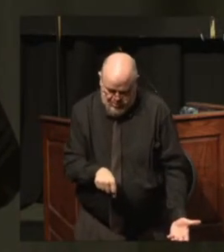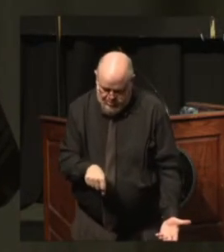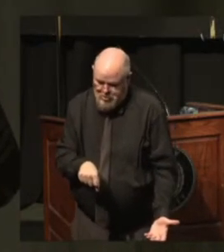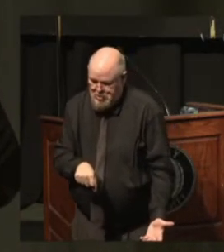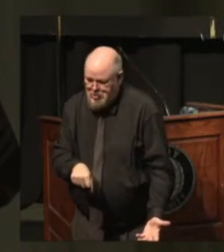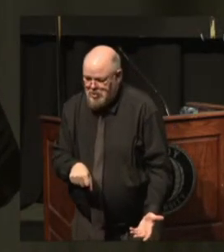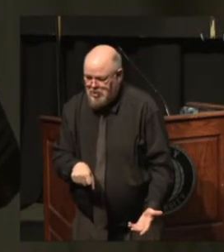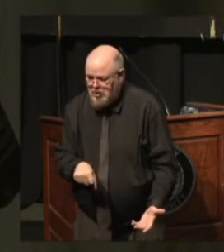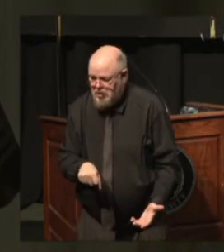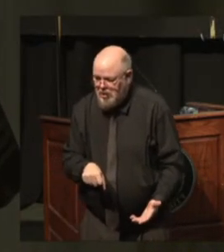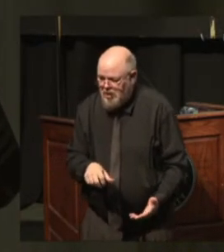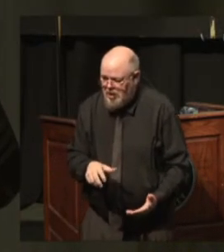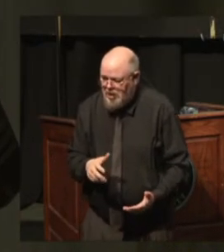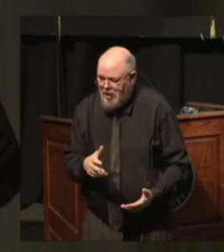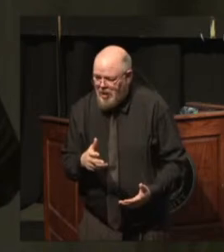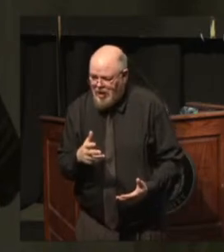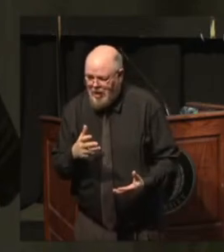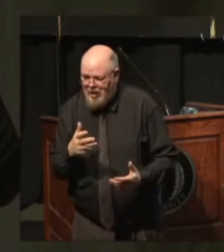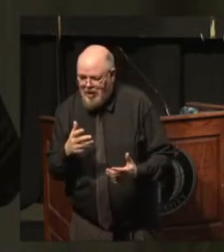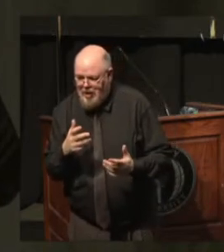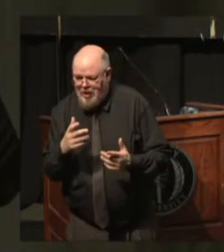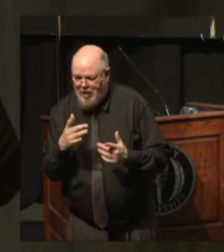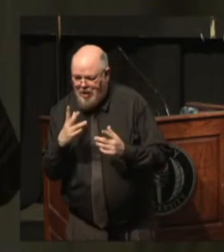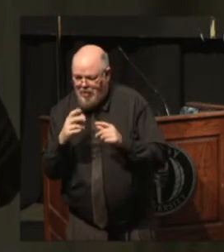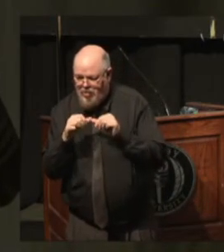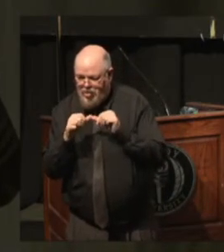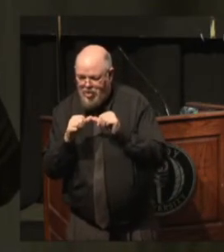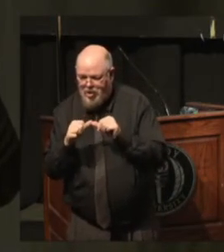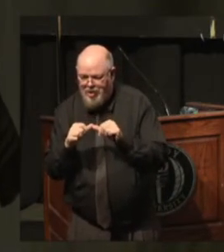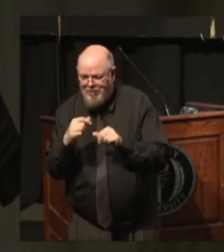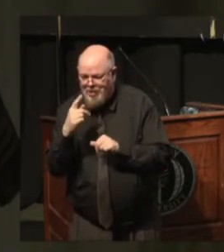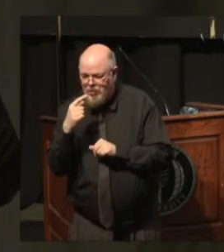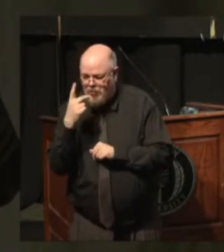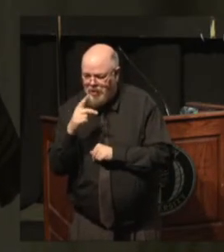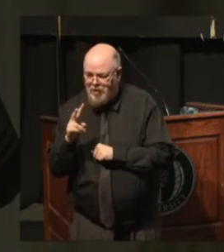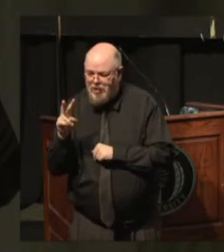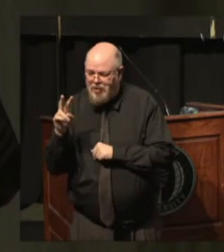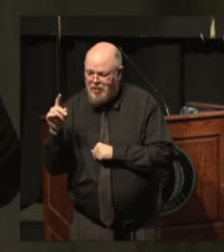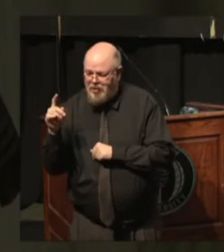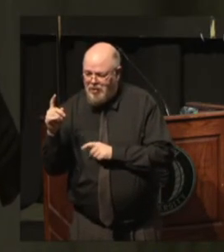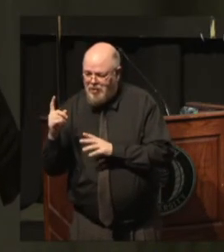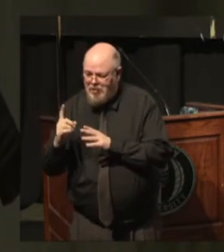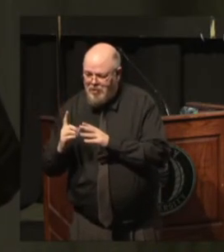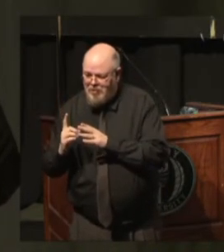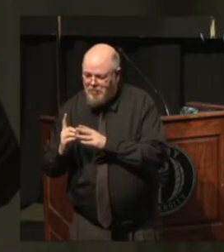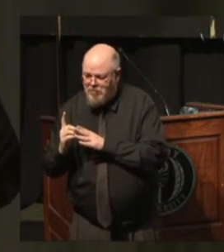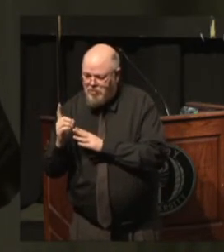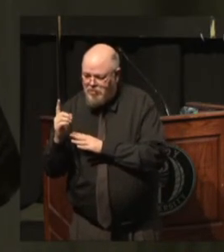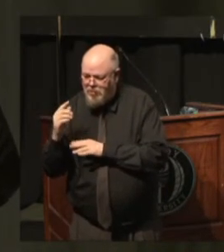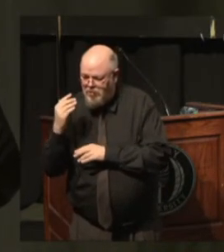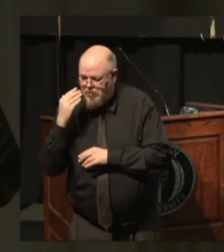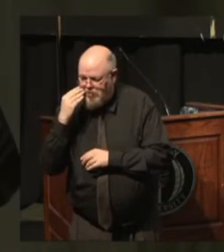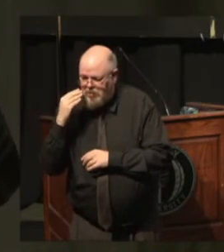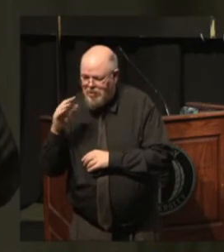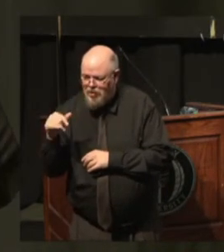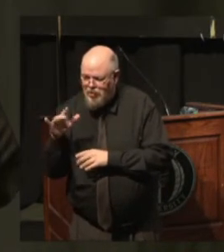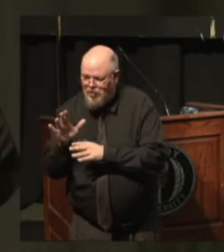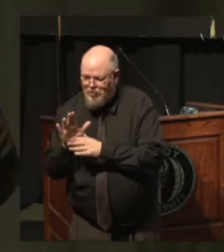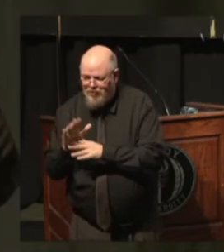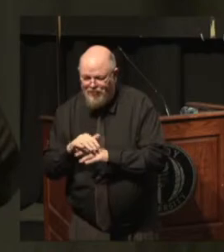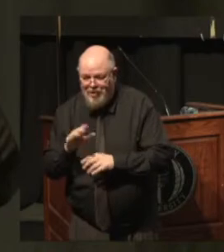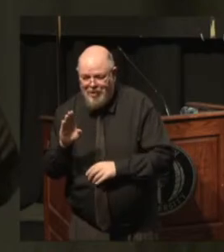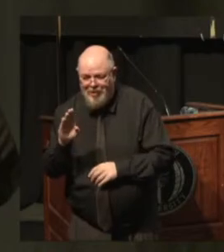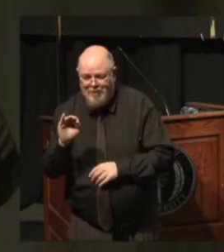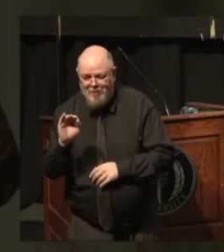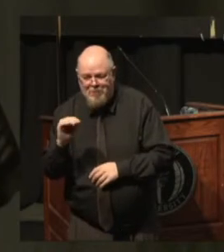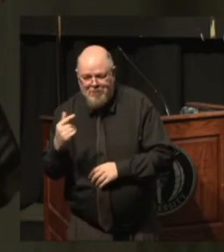walking around in it. And I think of the moment in Big, if you've ever seen that movie, when Tom Hanks goes from being an adult back to